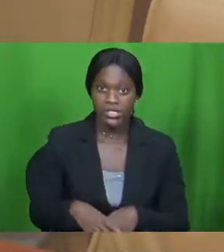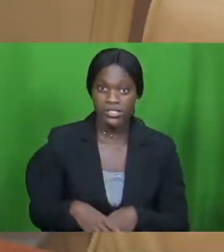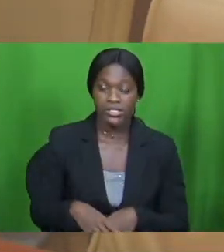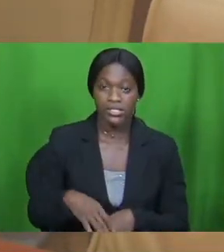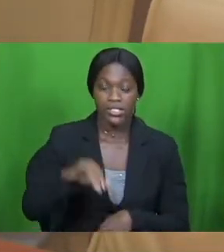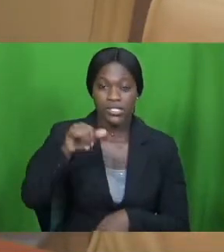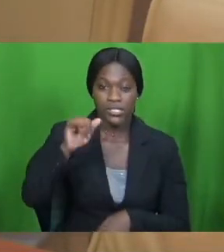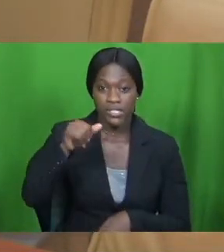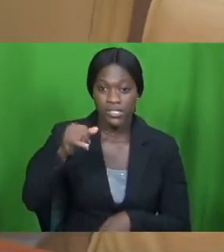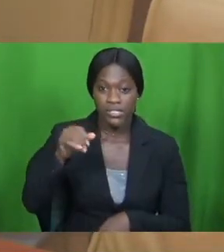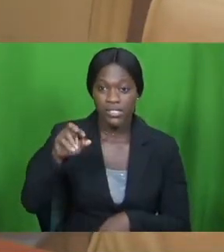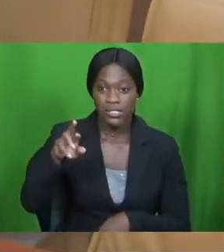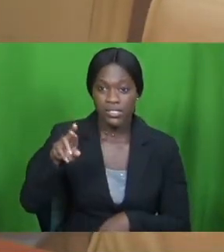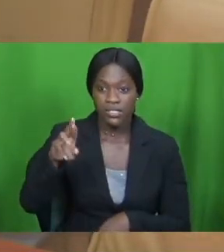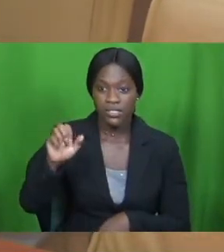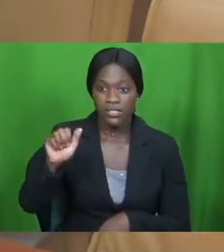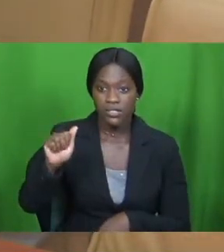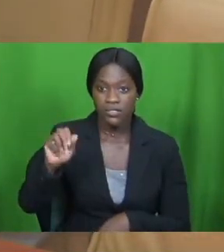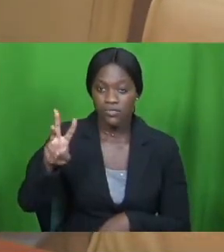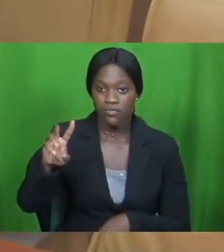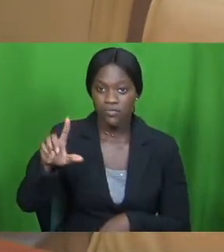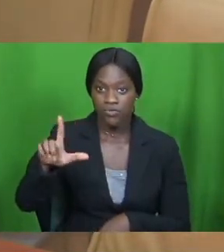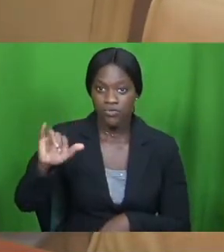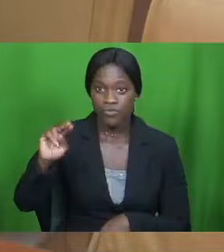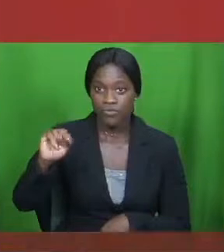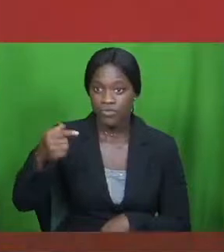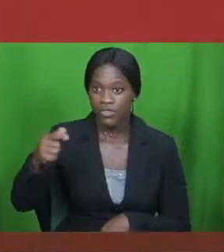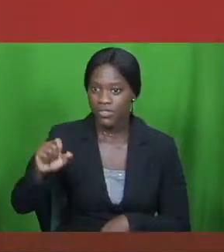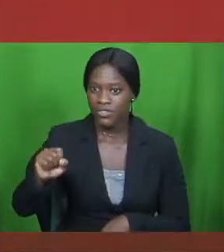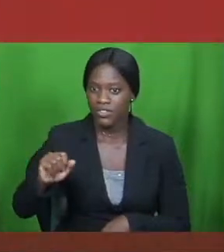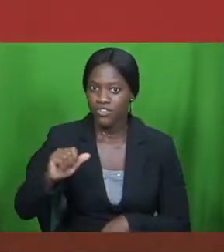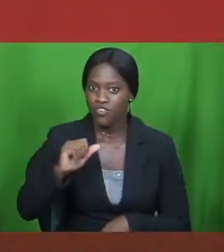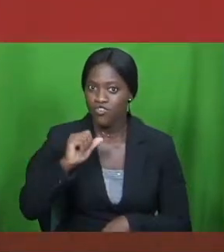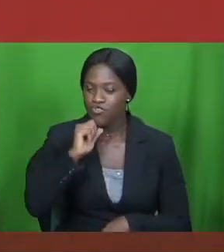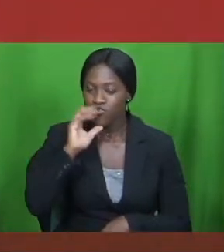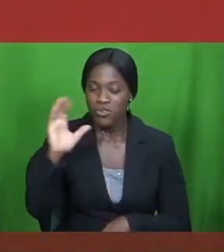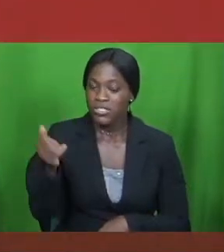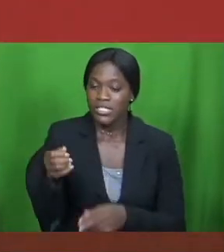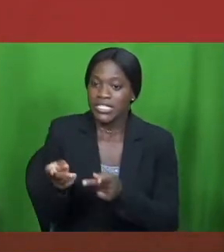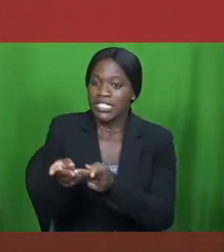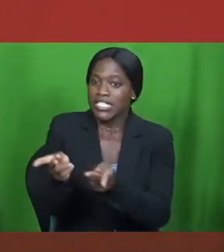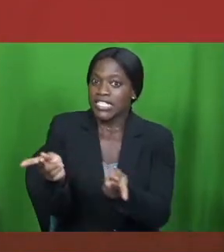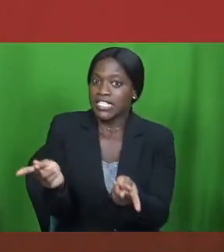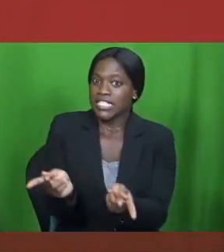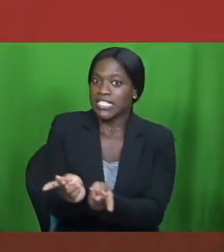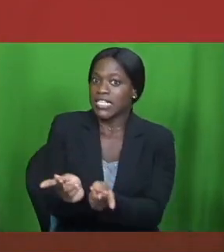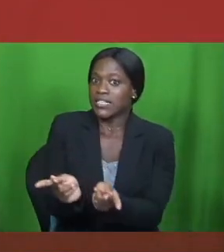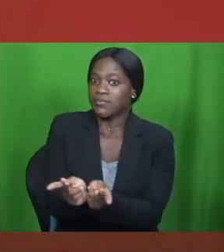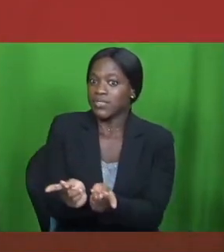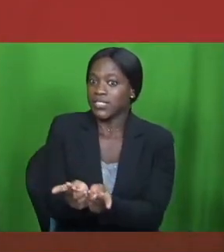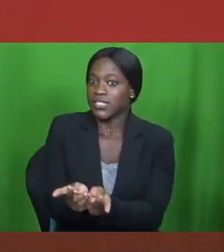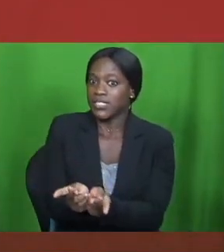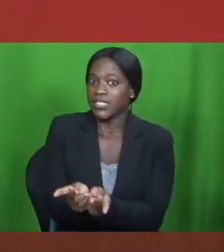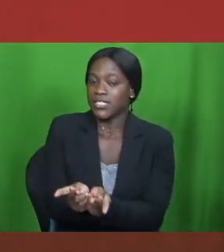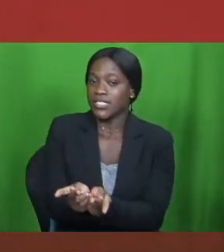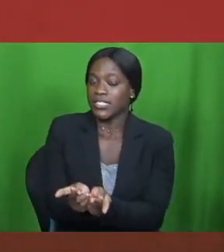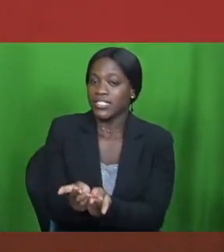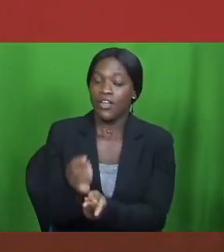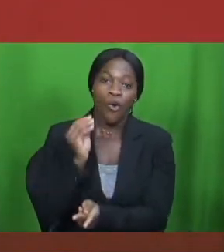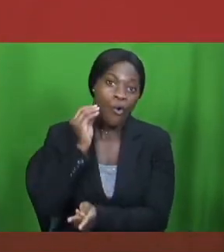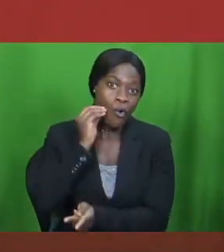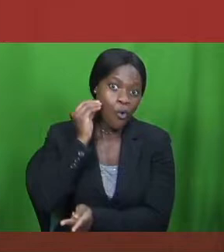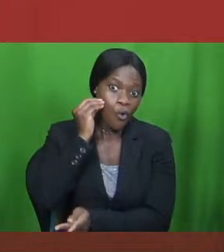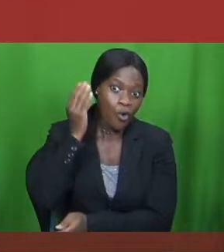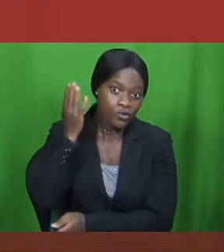John Rawlings, did not just take that place as his residence, but